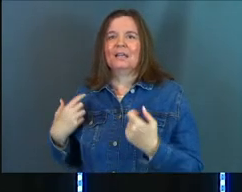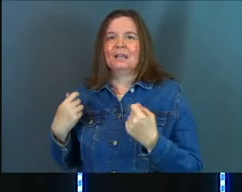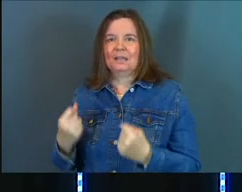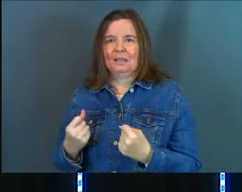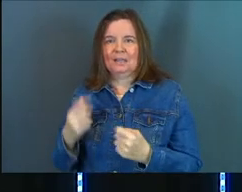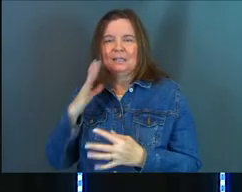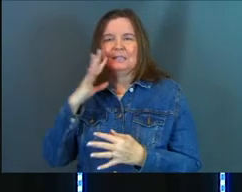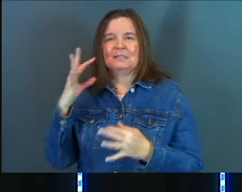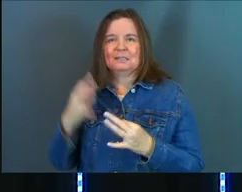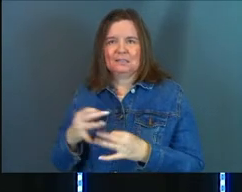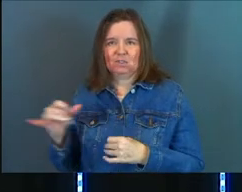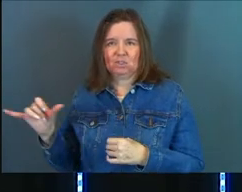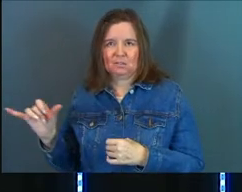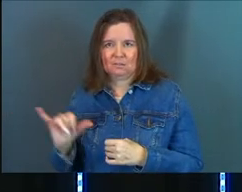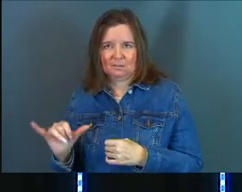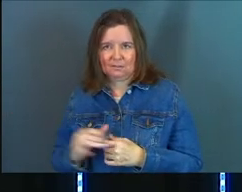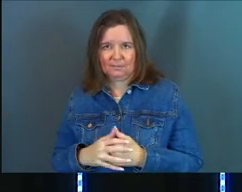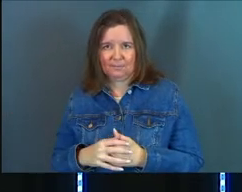self-healing decisions.